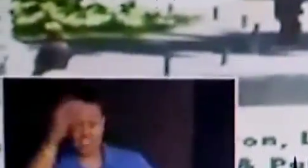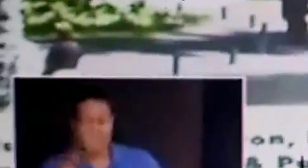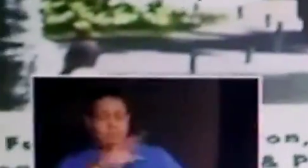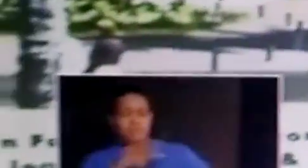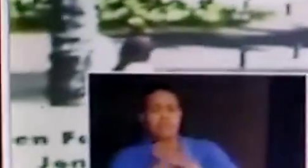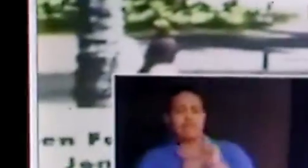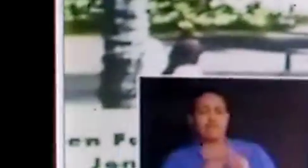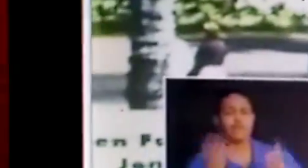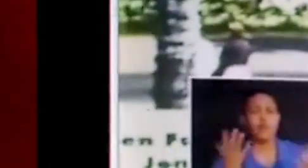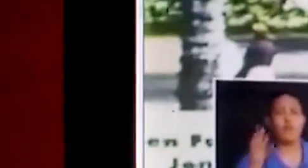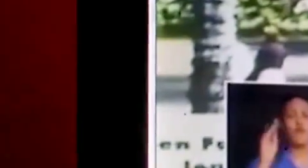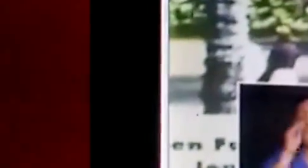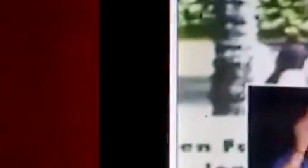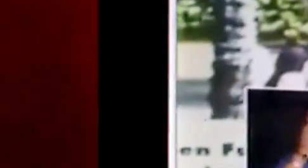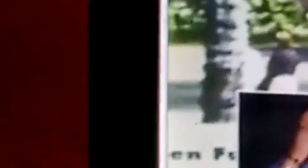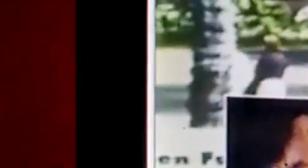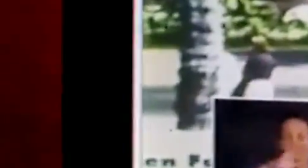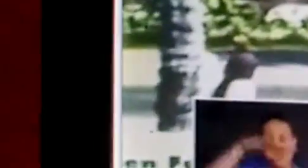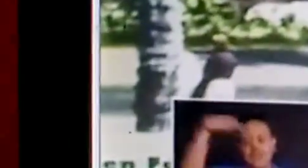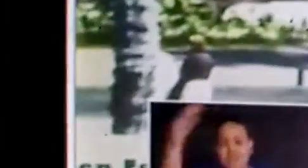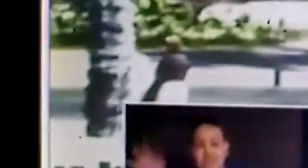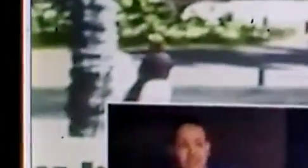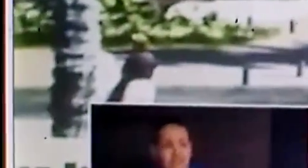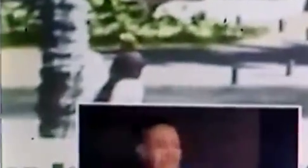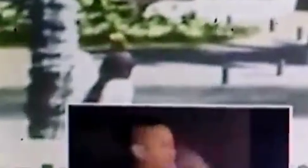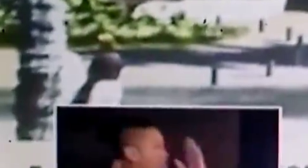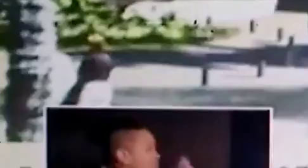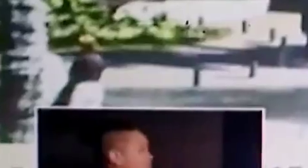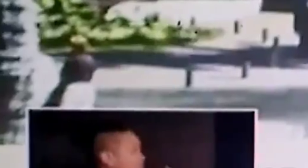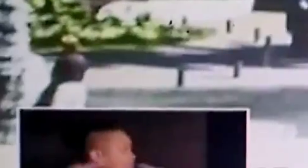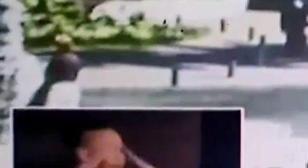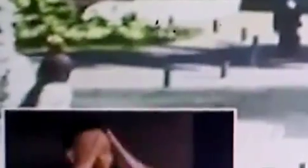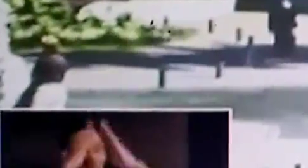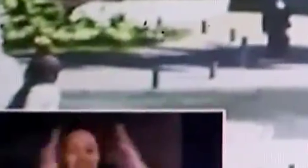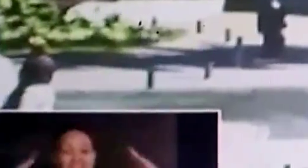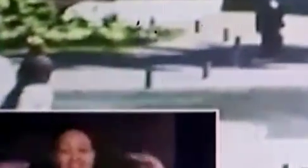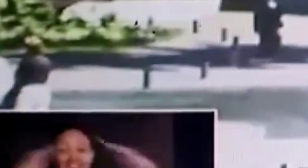the petals of the national flower, the lignum vitae, and the shape